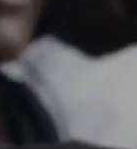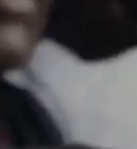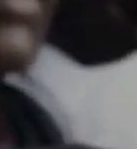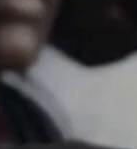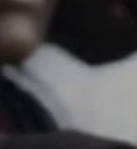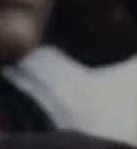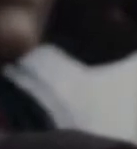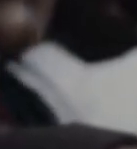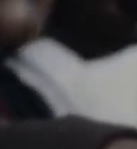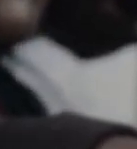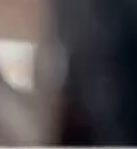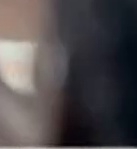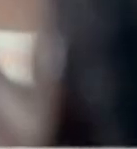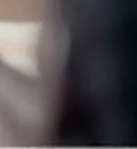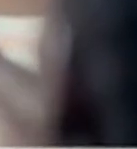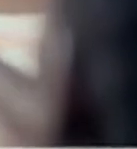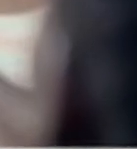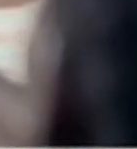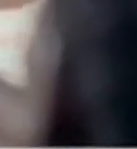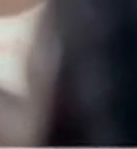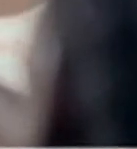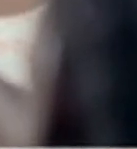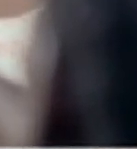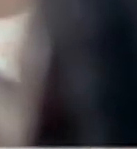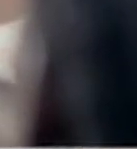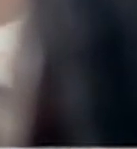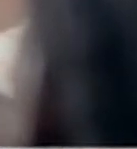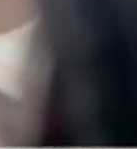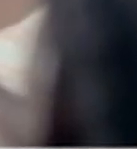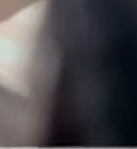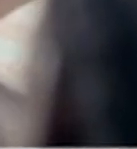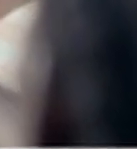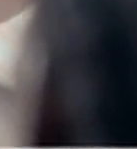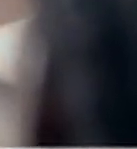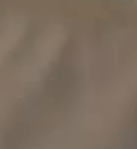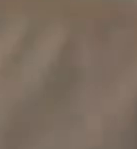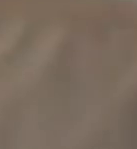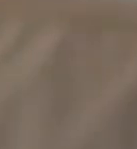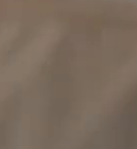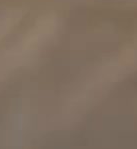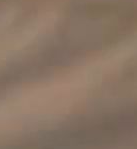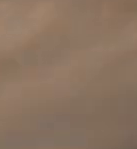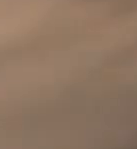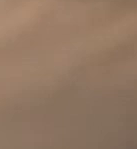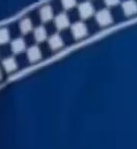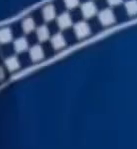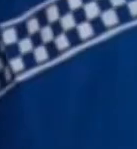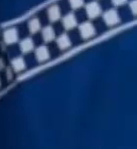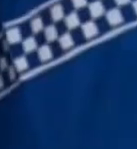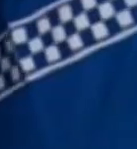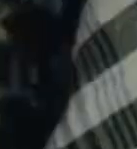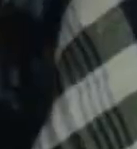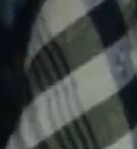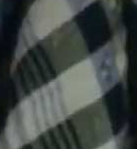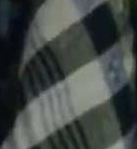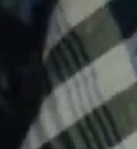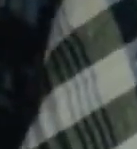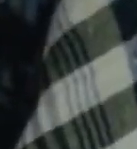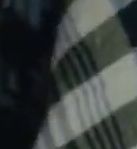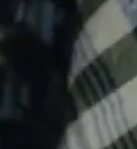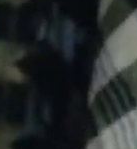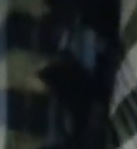There are rumors that you have another family. Well, this is my family and I think it's one. Senior Sergeant